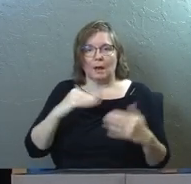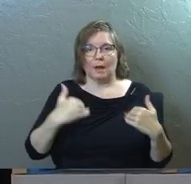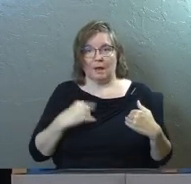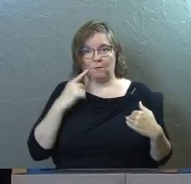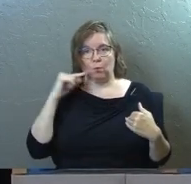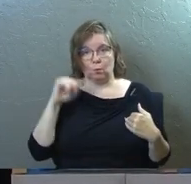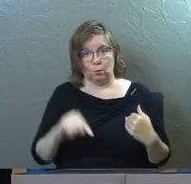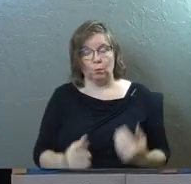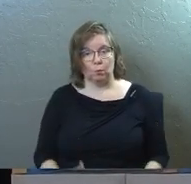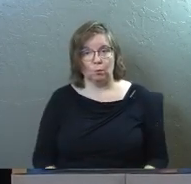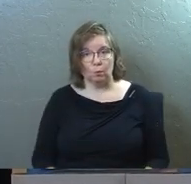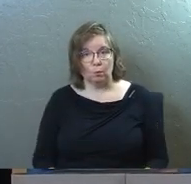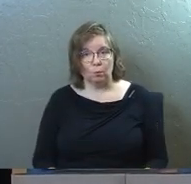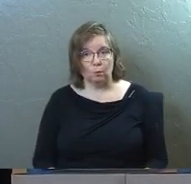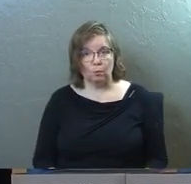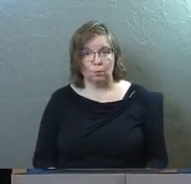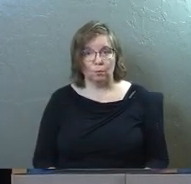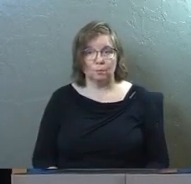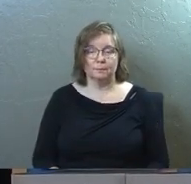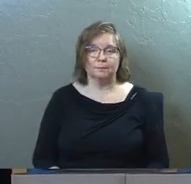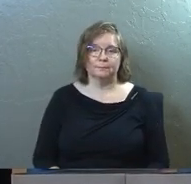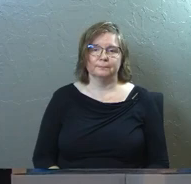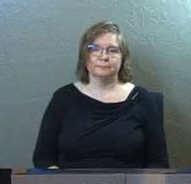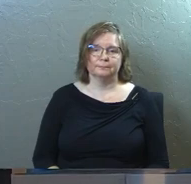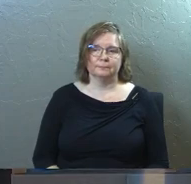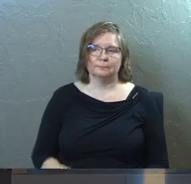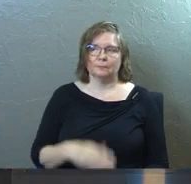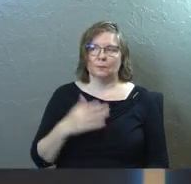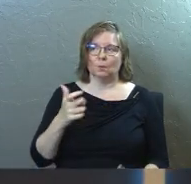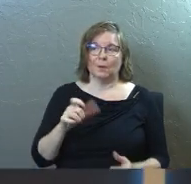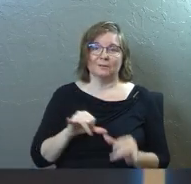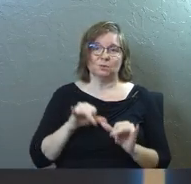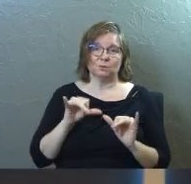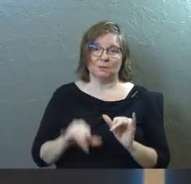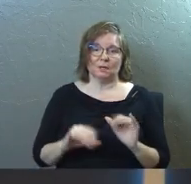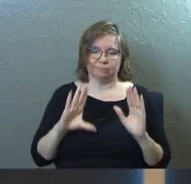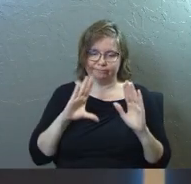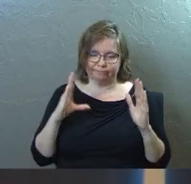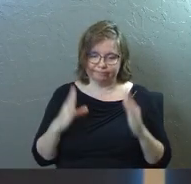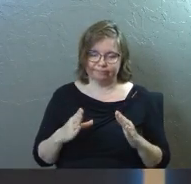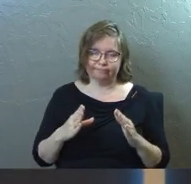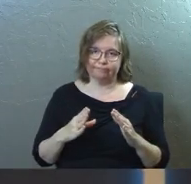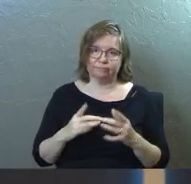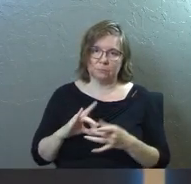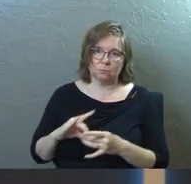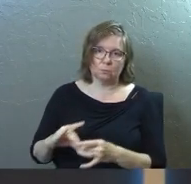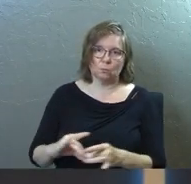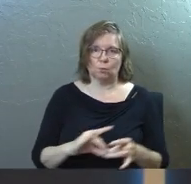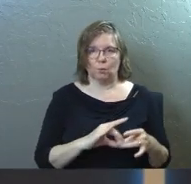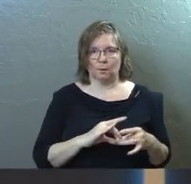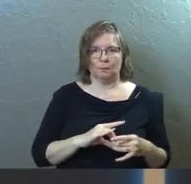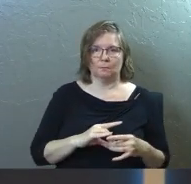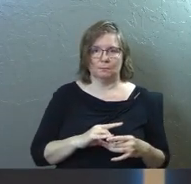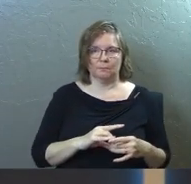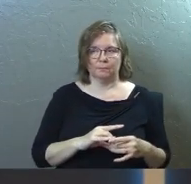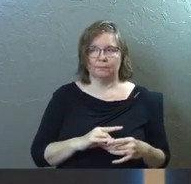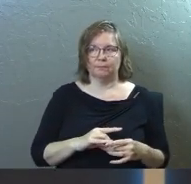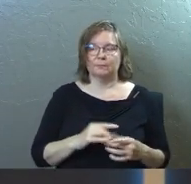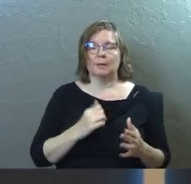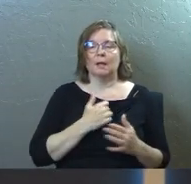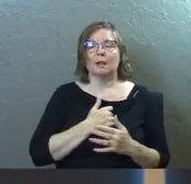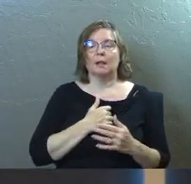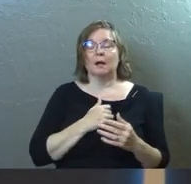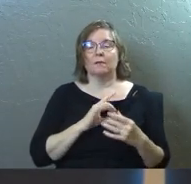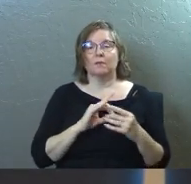has for you. We got to stay in step. That's what Jesus wants for us. And I love